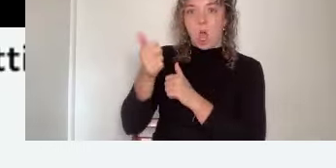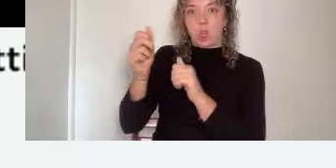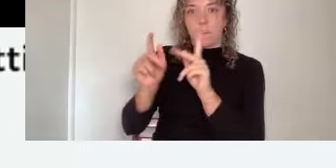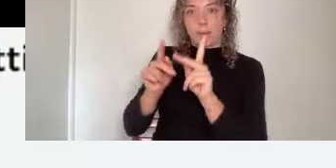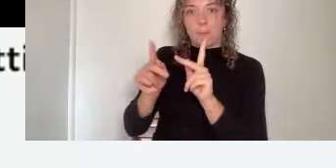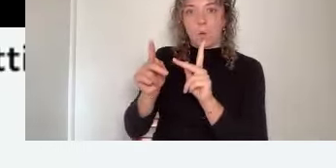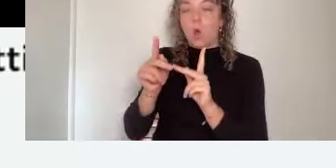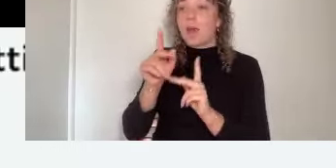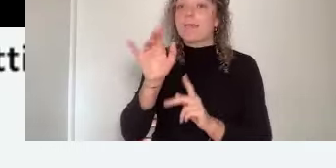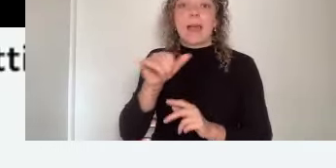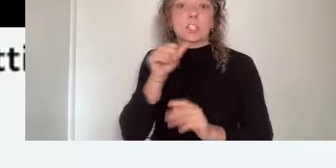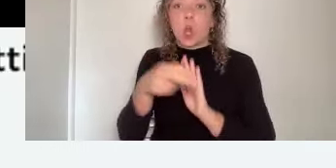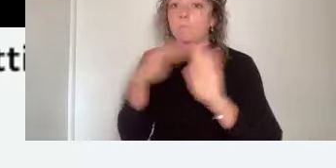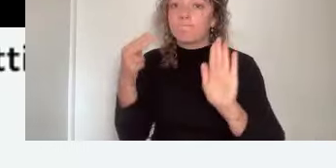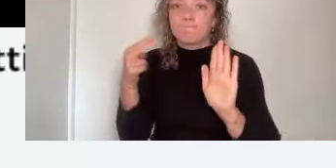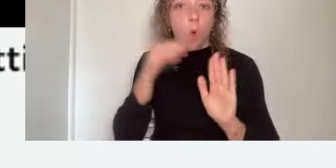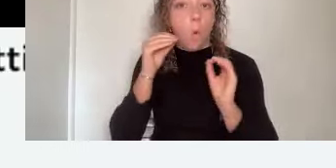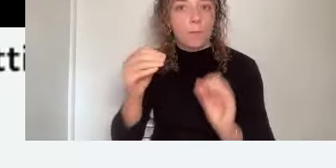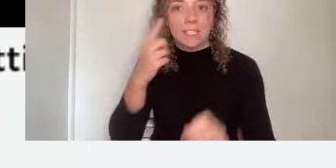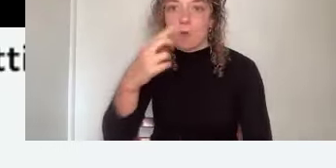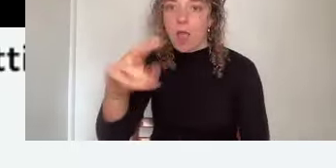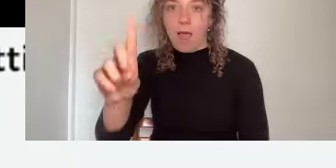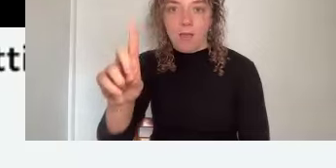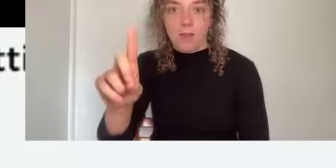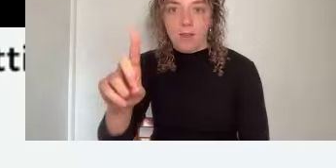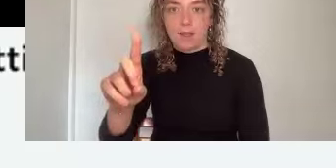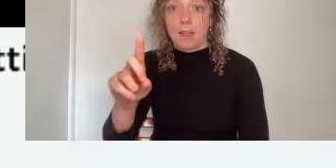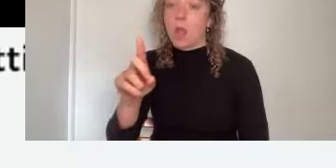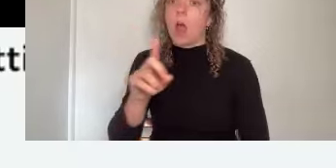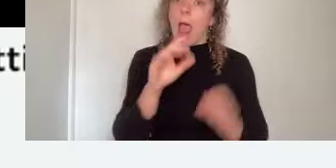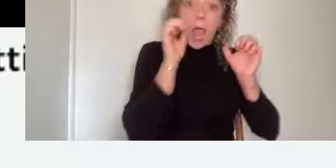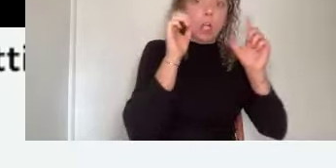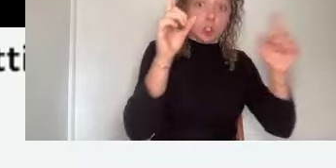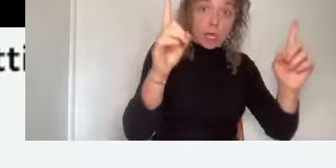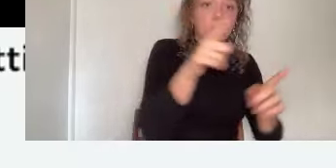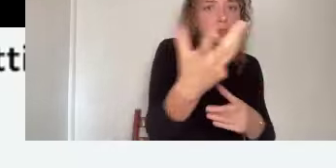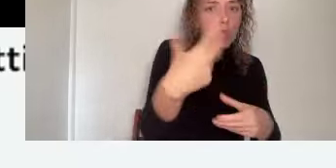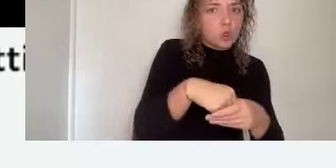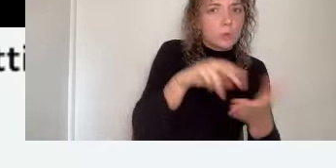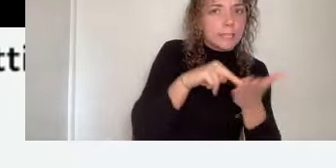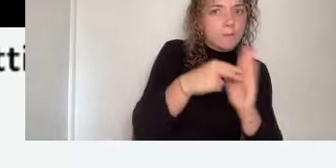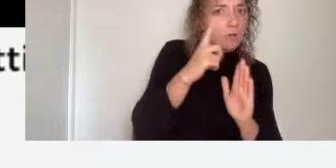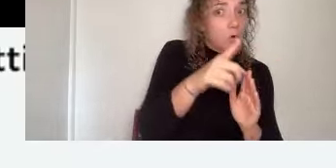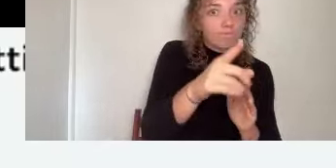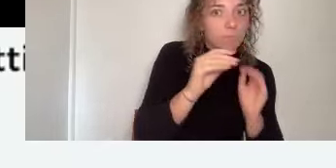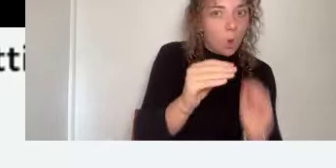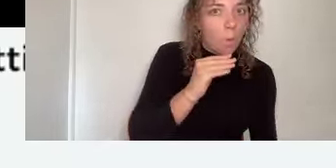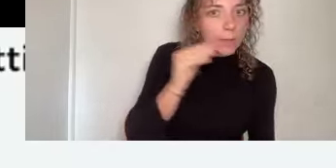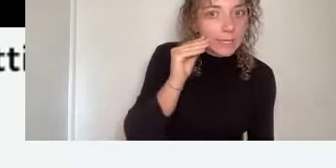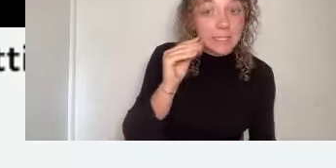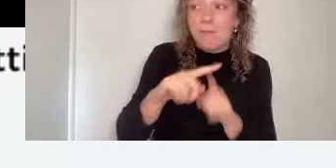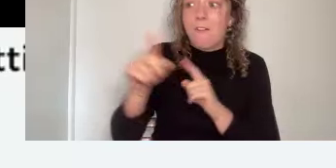their definition. So outside of education, the definition that is under the Department of Housing and Urban